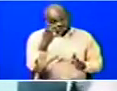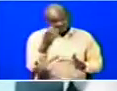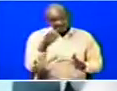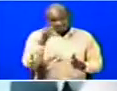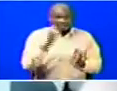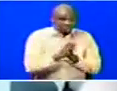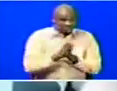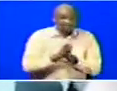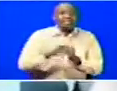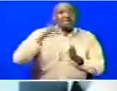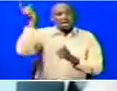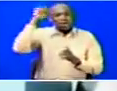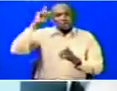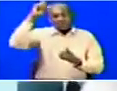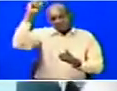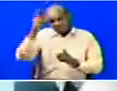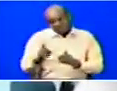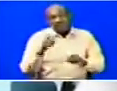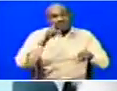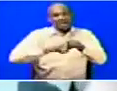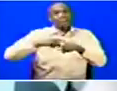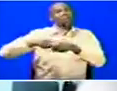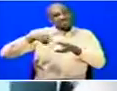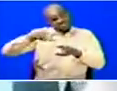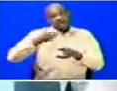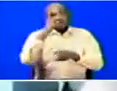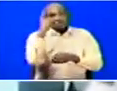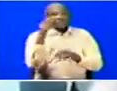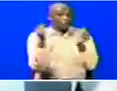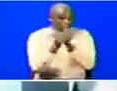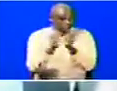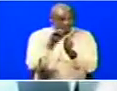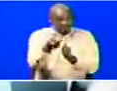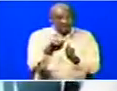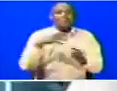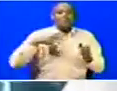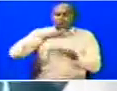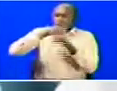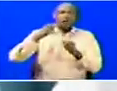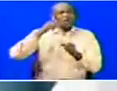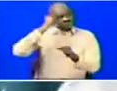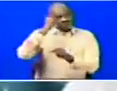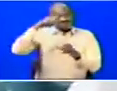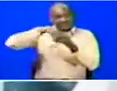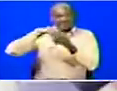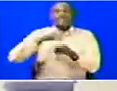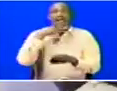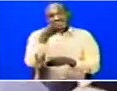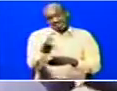5YNMJ that plunged into Lake Nakuru on the 21st of October, killing all the five passengers on